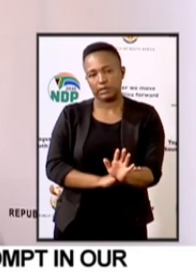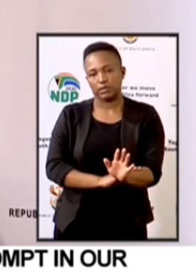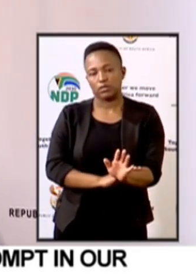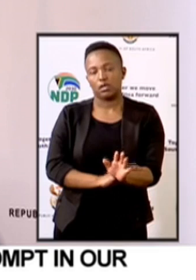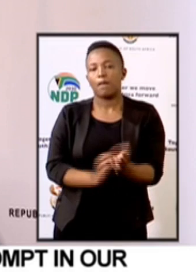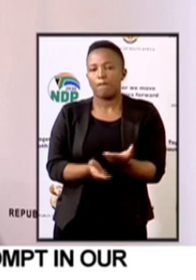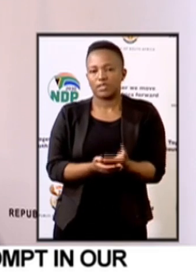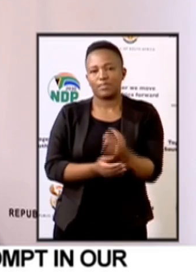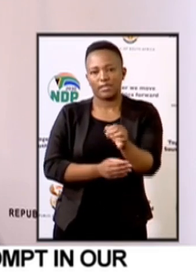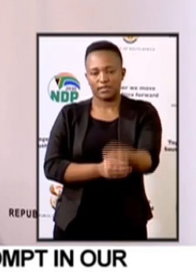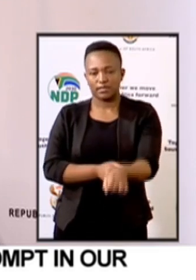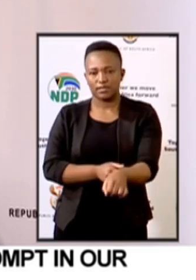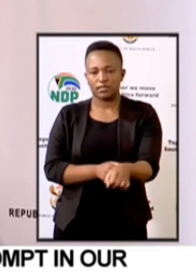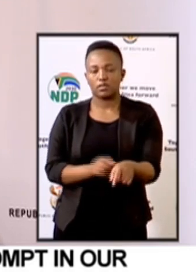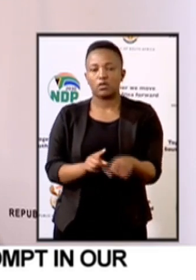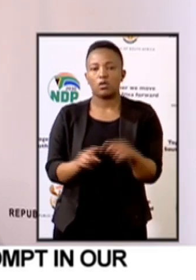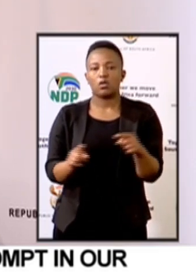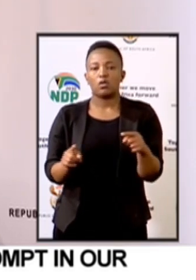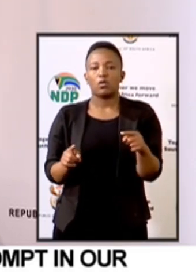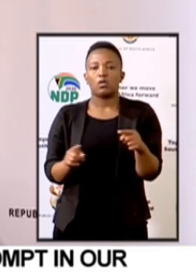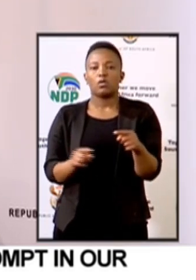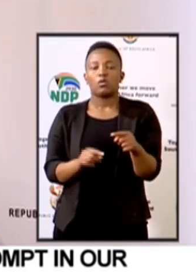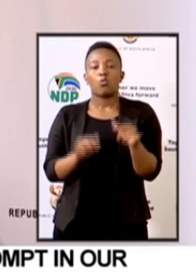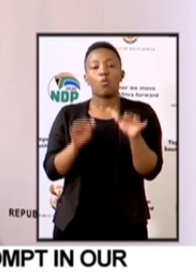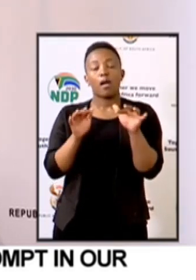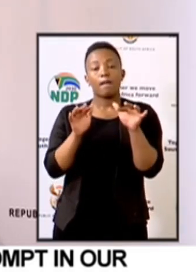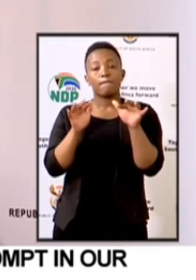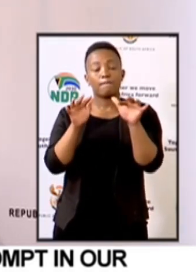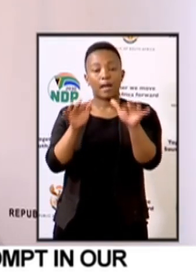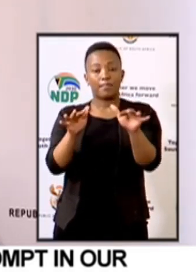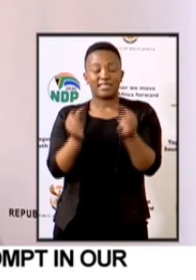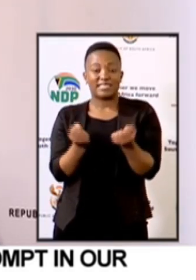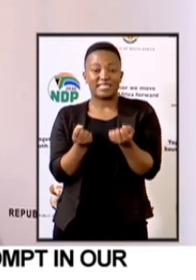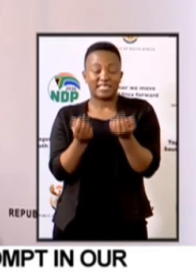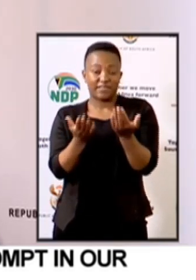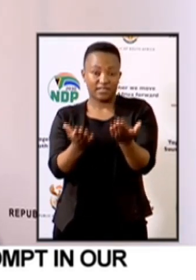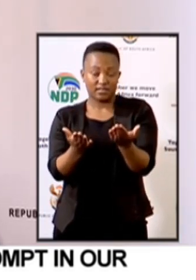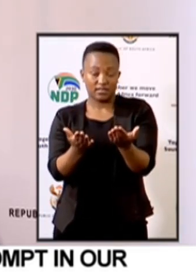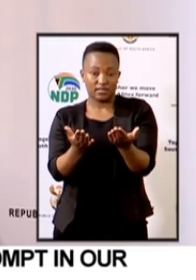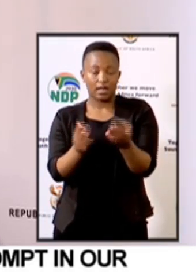implement PAMA, that is Public Service Management Act,